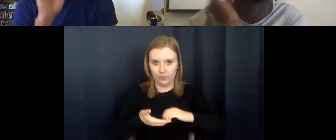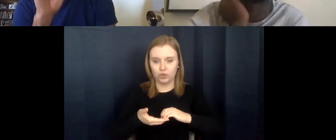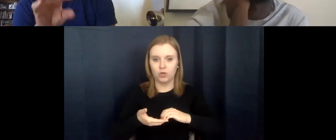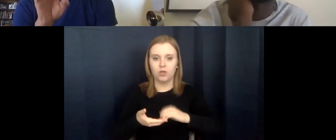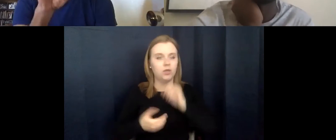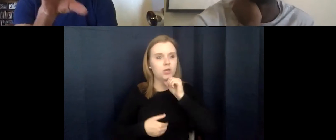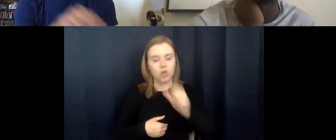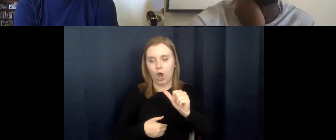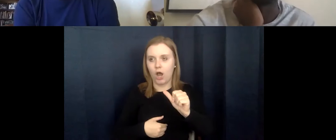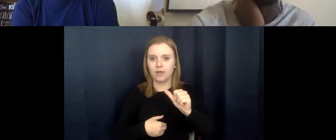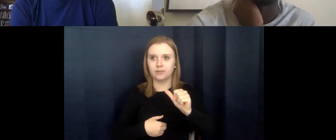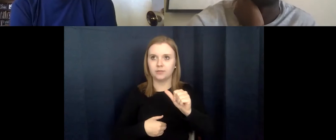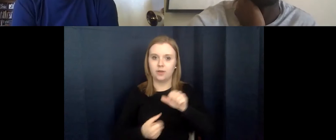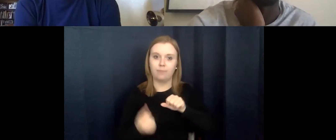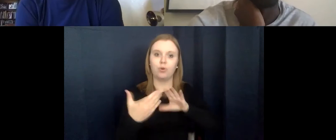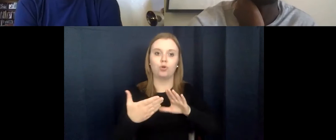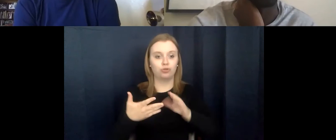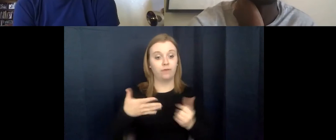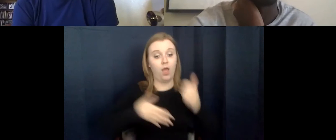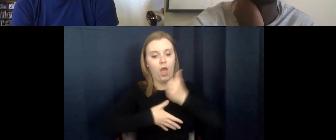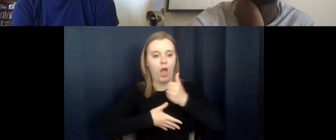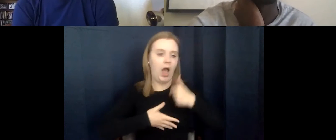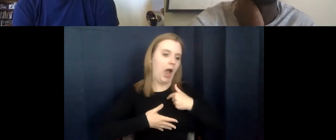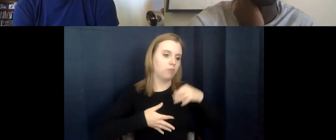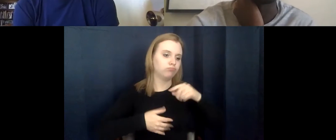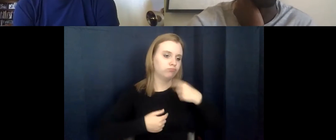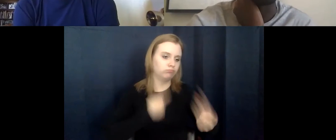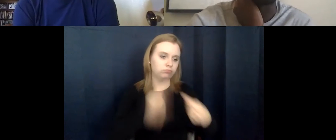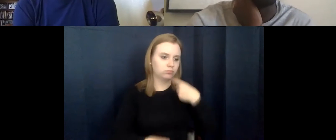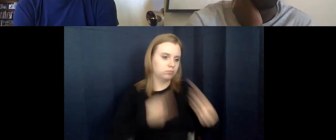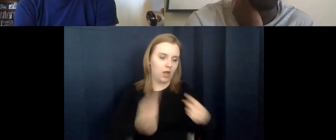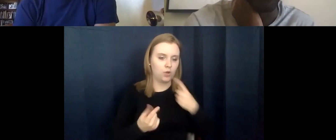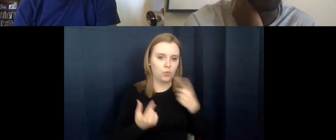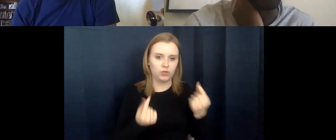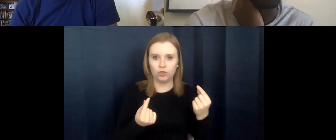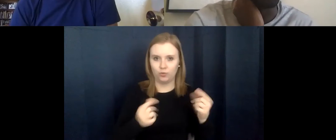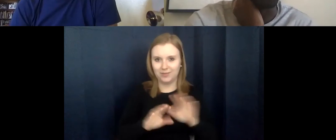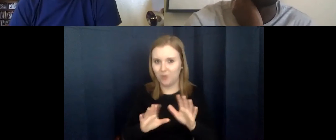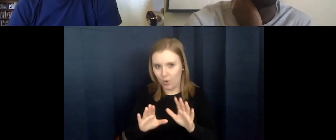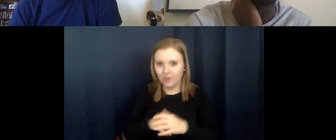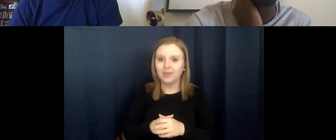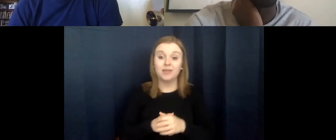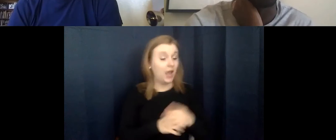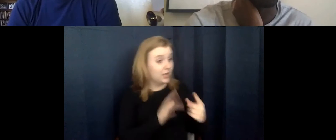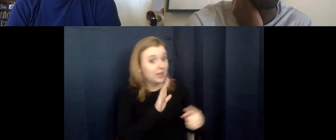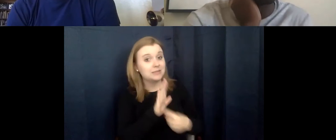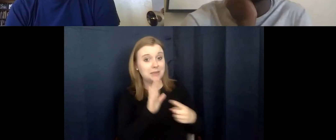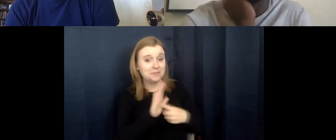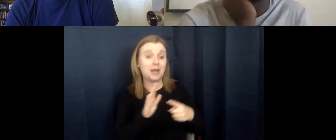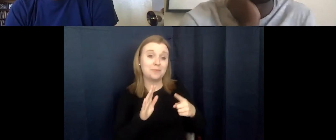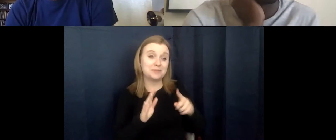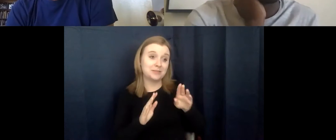down, like I tell you what steps you're going to do. That's not at all how I work. Sometimes, yeah, sometimes being a hippie really